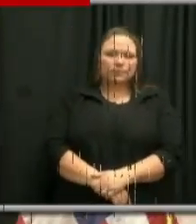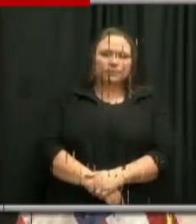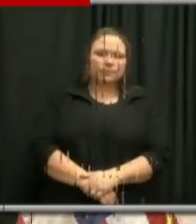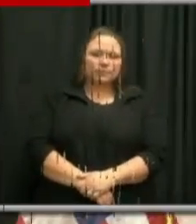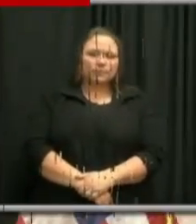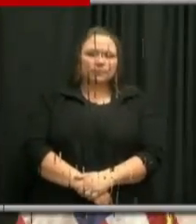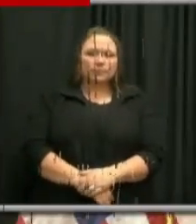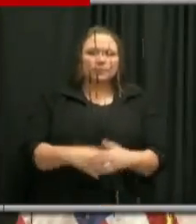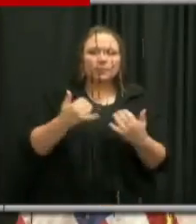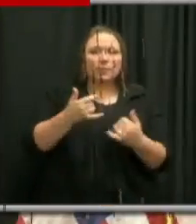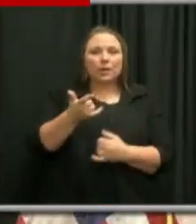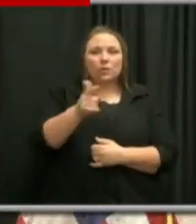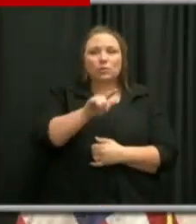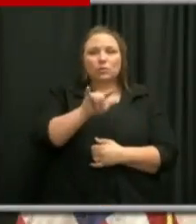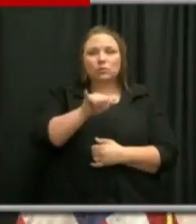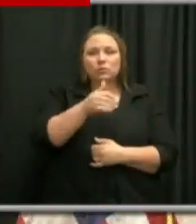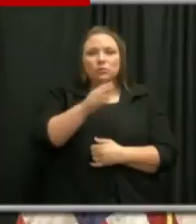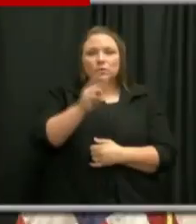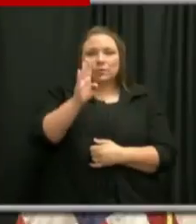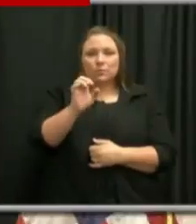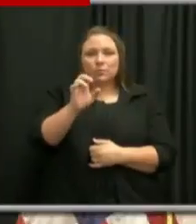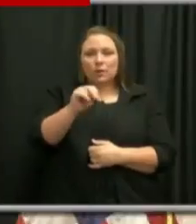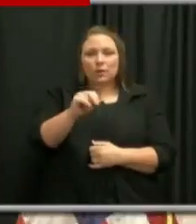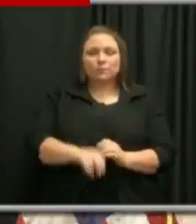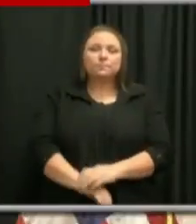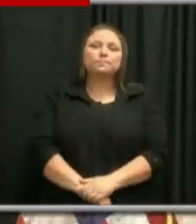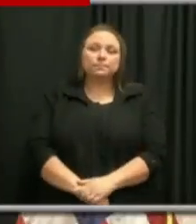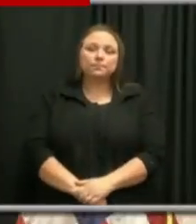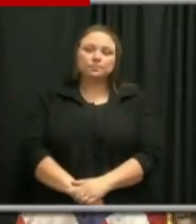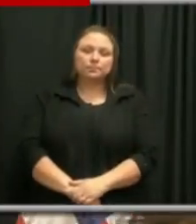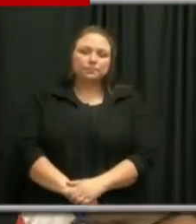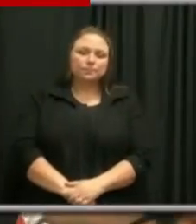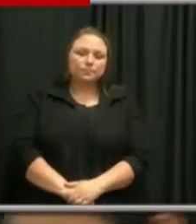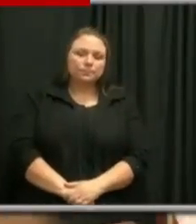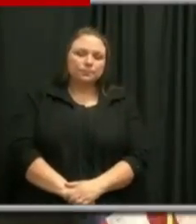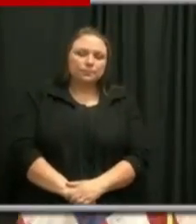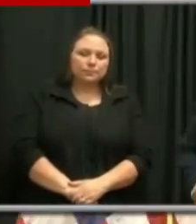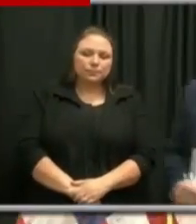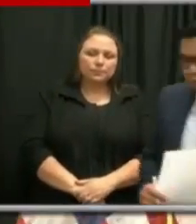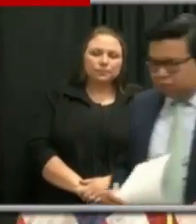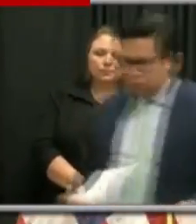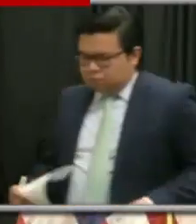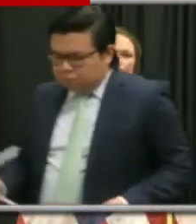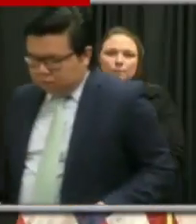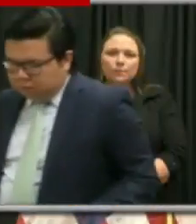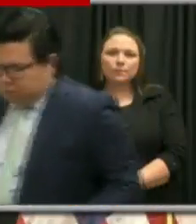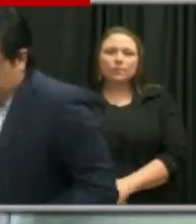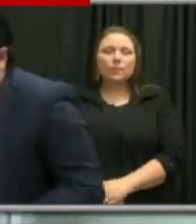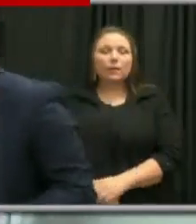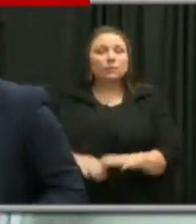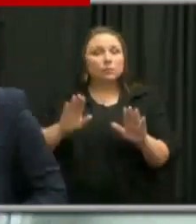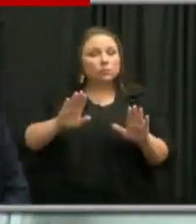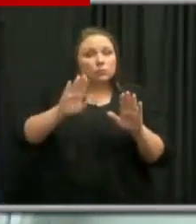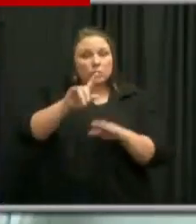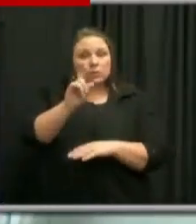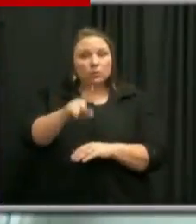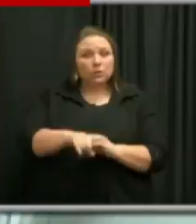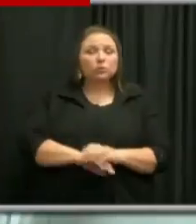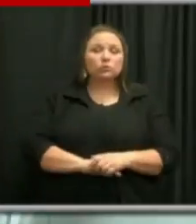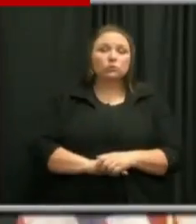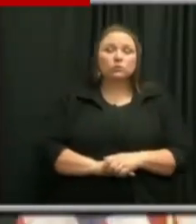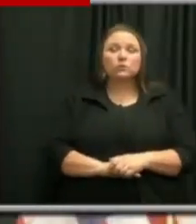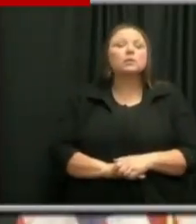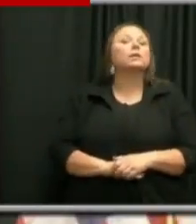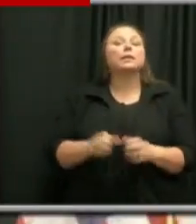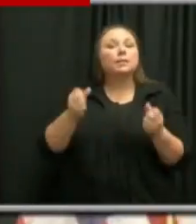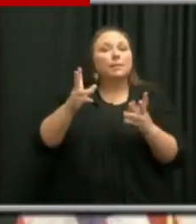And we'll turn it over to Mr. Jim Brown for the follow-up question. Sure, that's a great question. There are a lot of people out there that